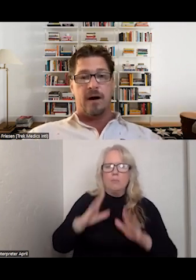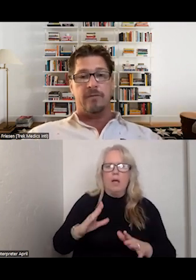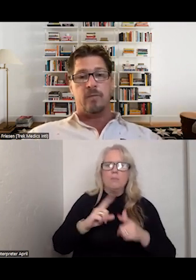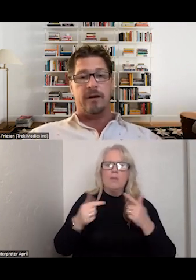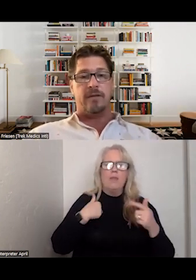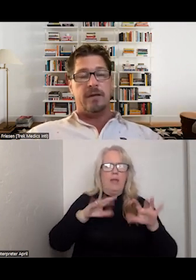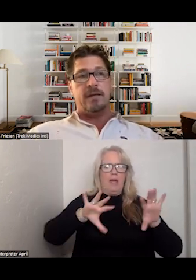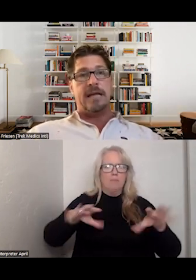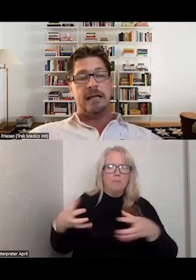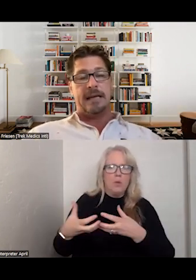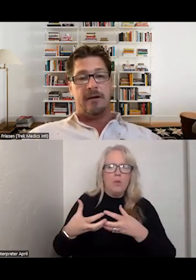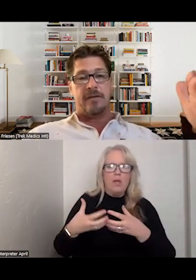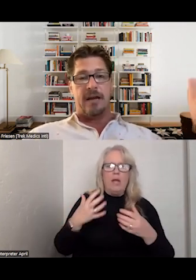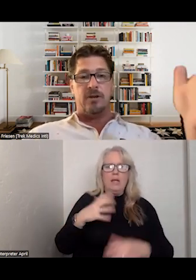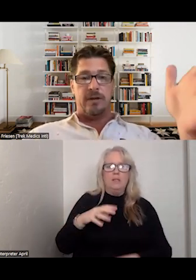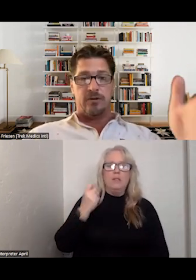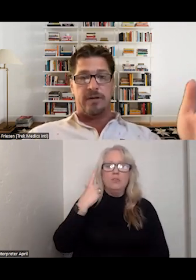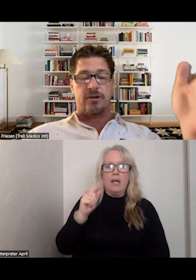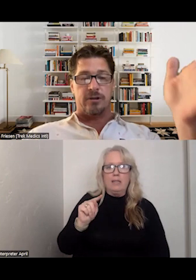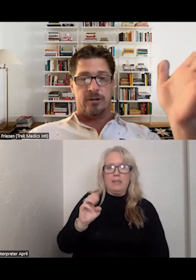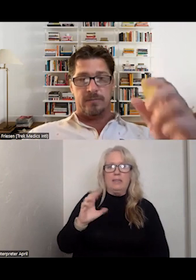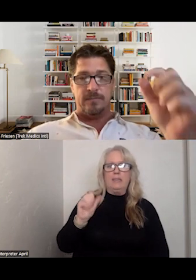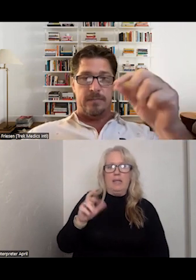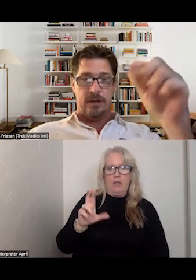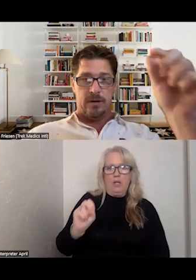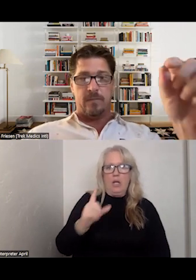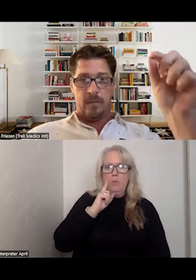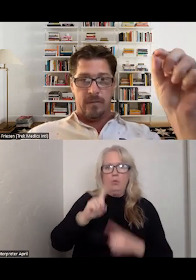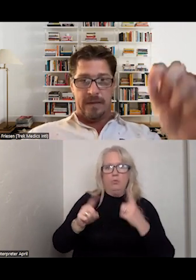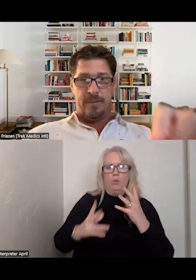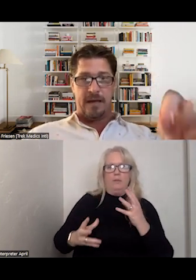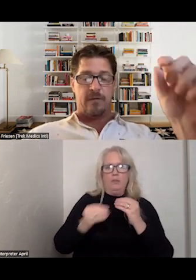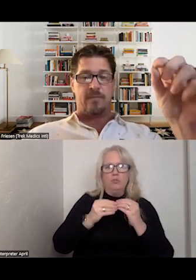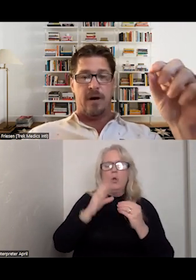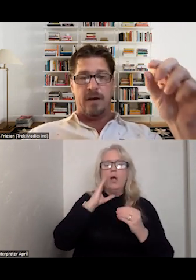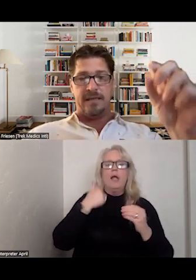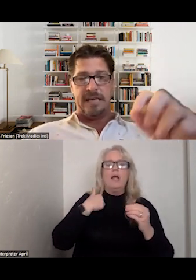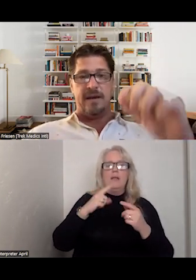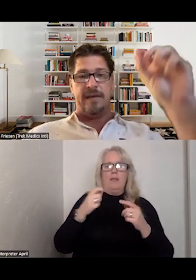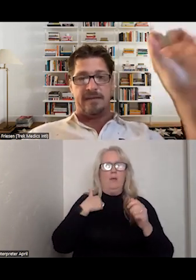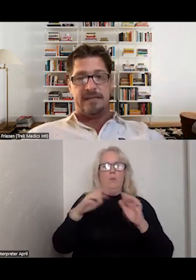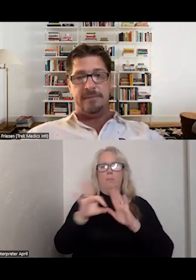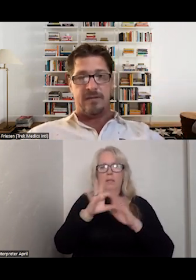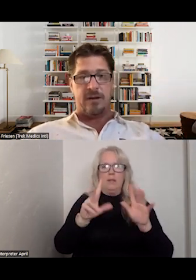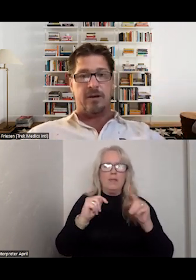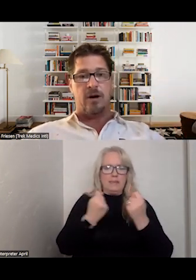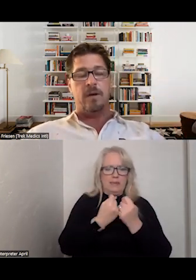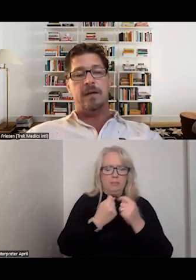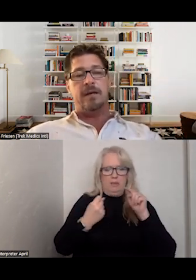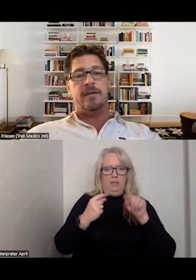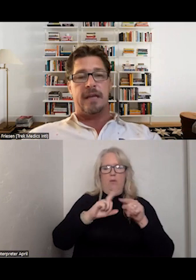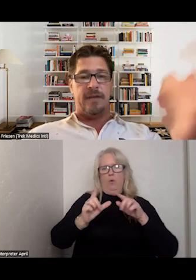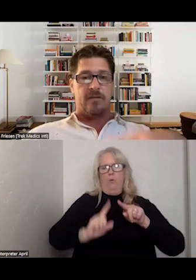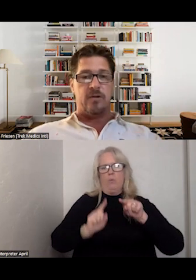of responders, whereas telecare is kind of doing your traditional, they pick a team, and that's the team that's going to